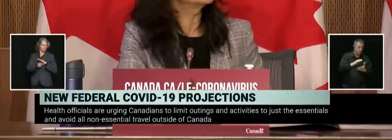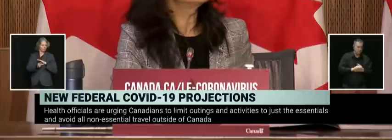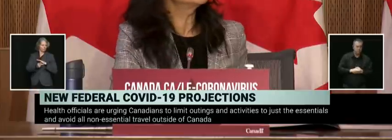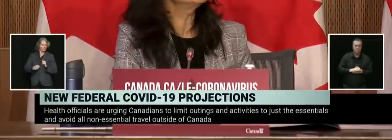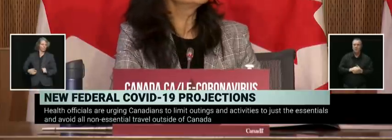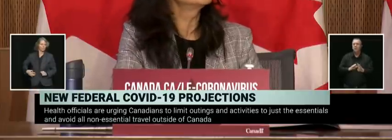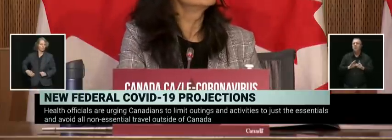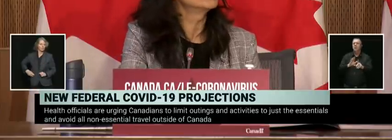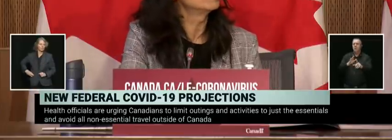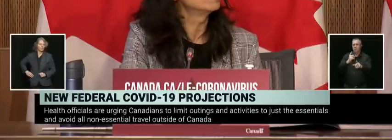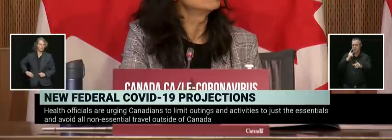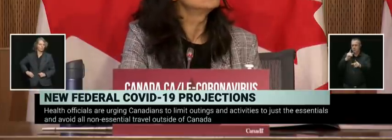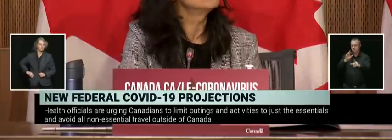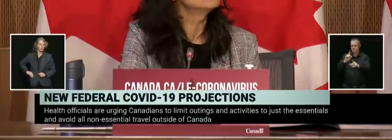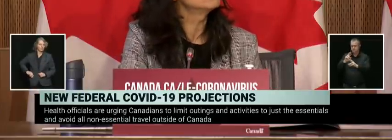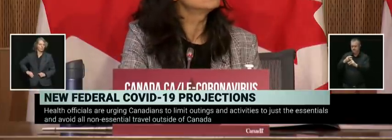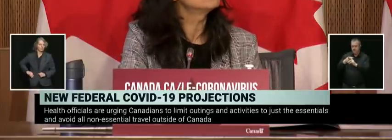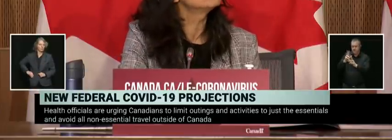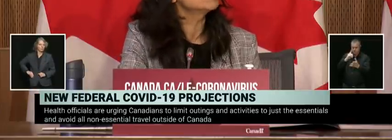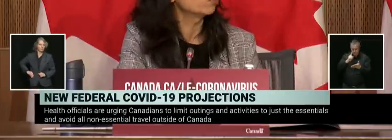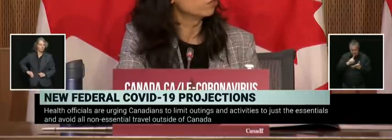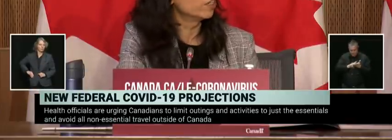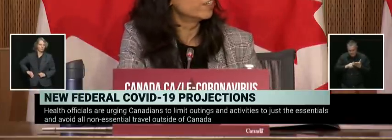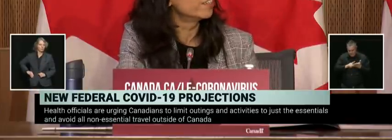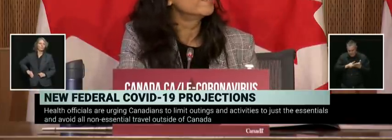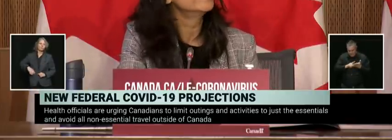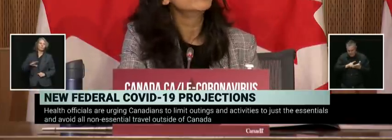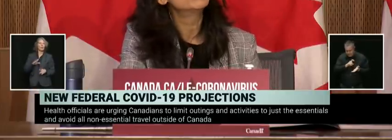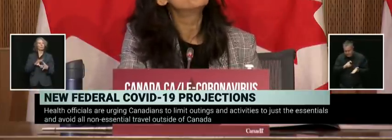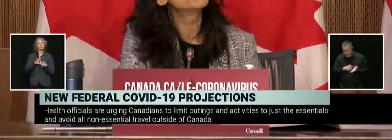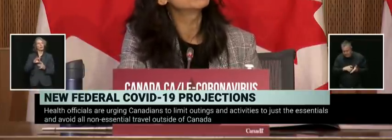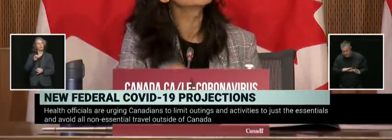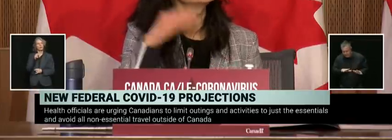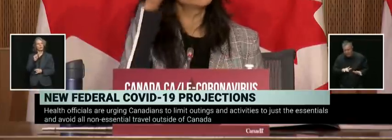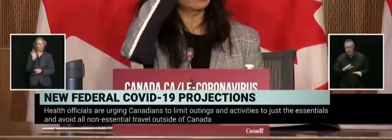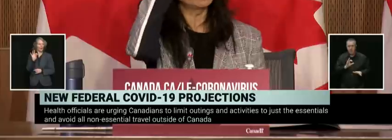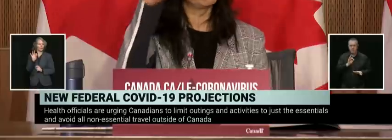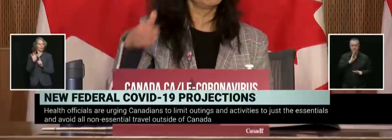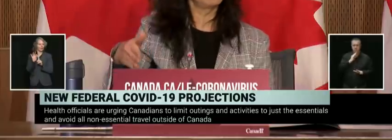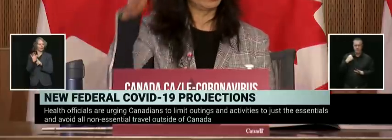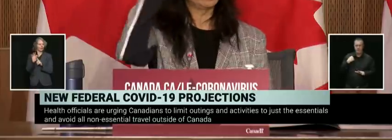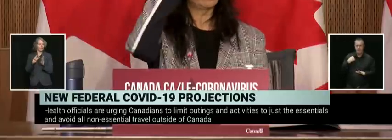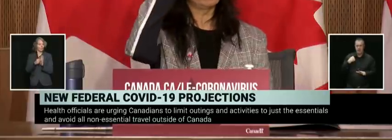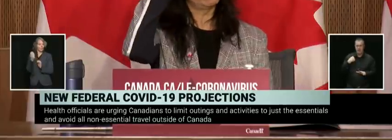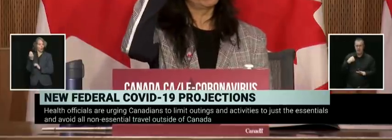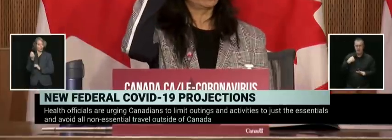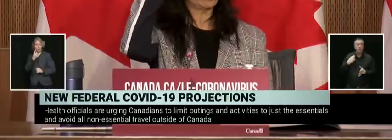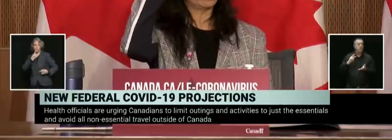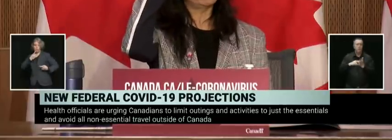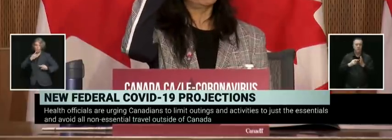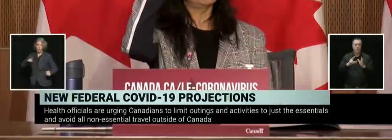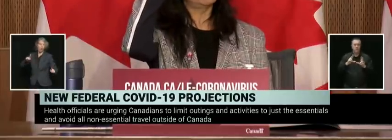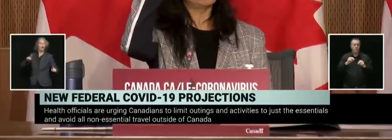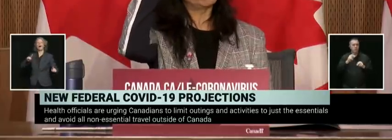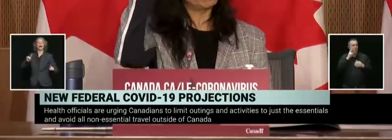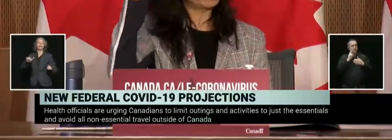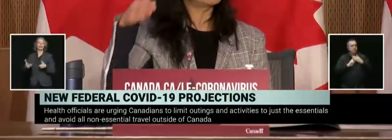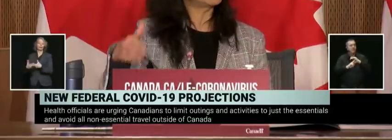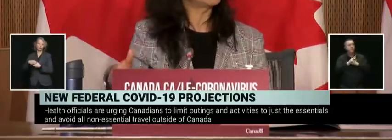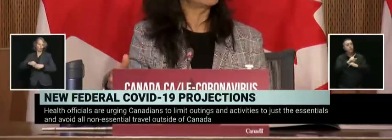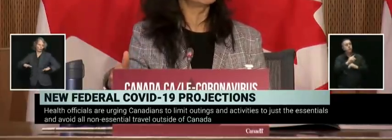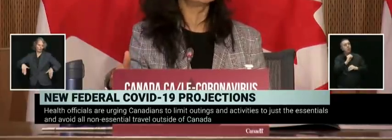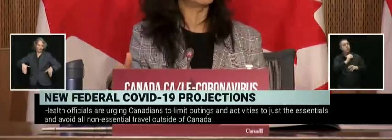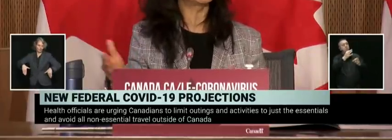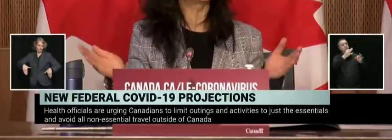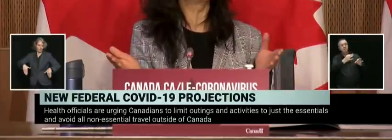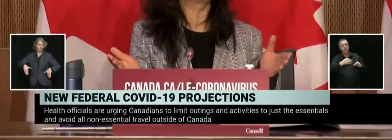9th of January, so no. But if you see the blue line, the forecast to suppress